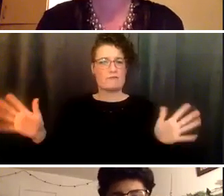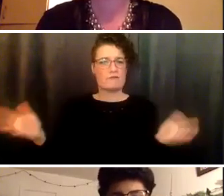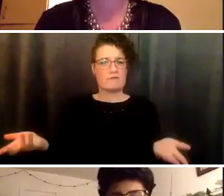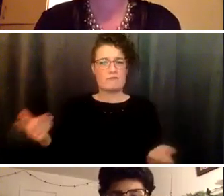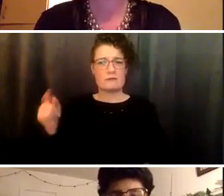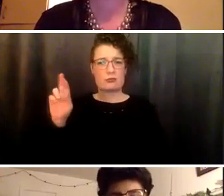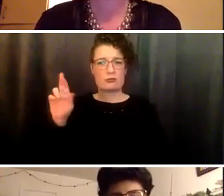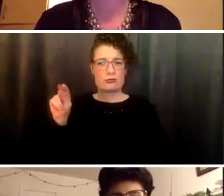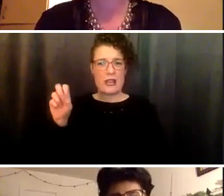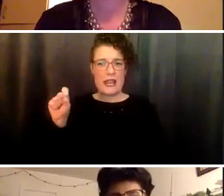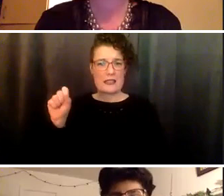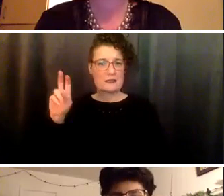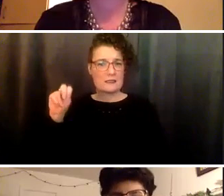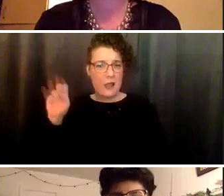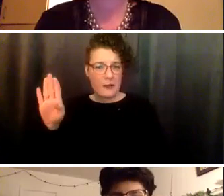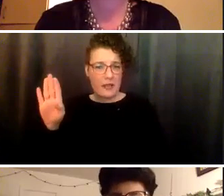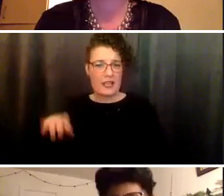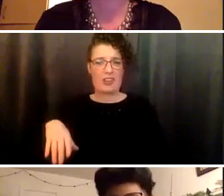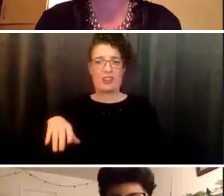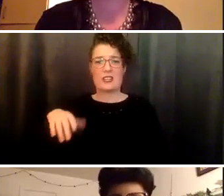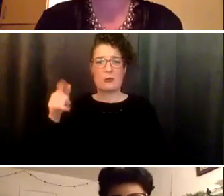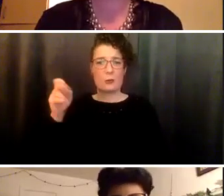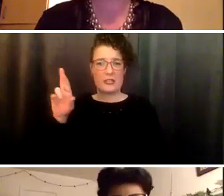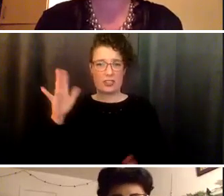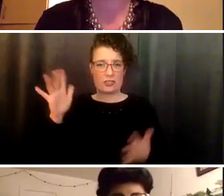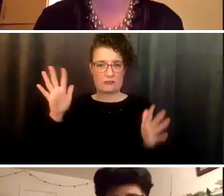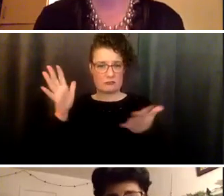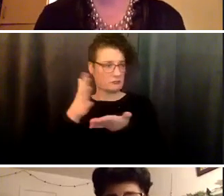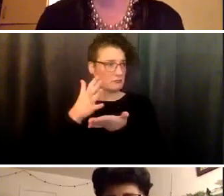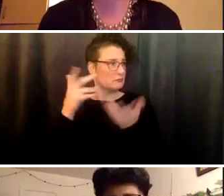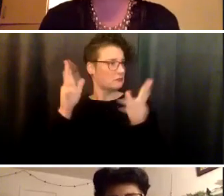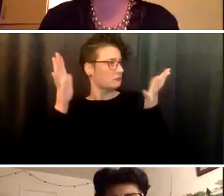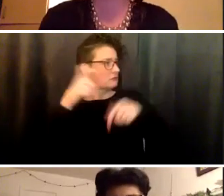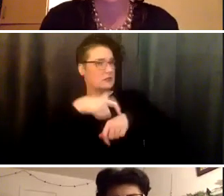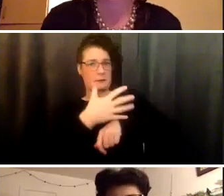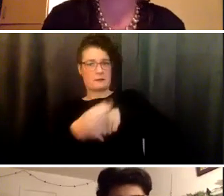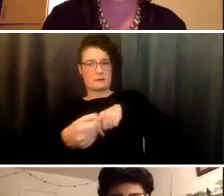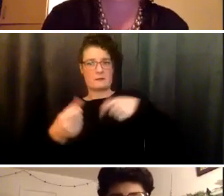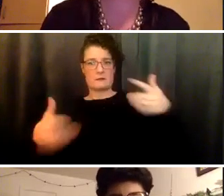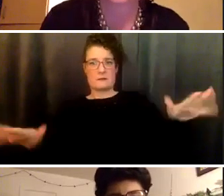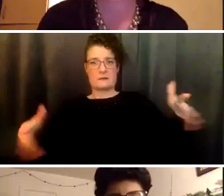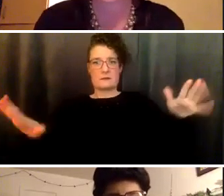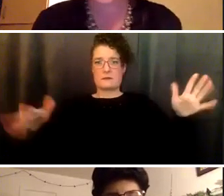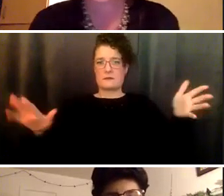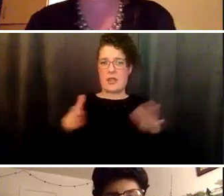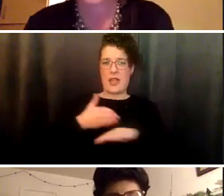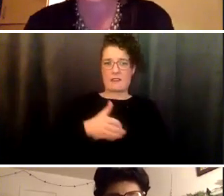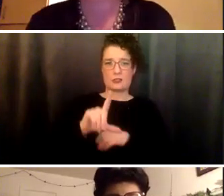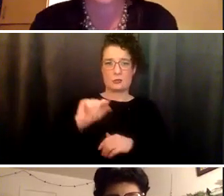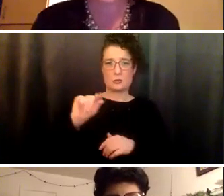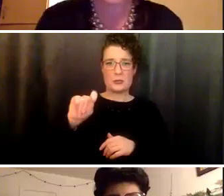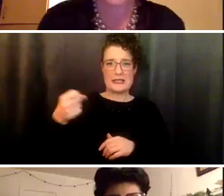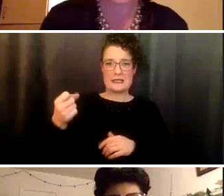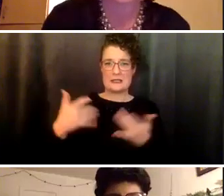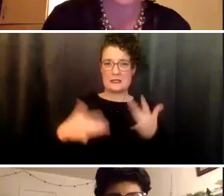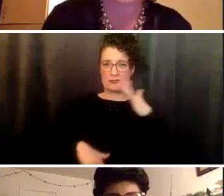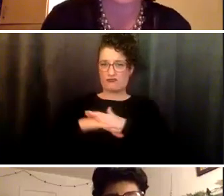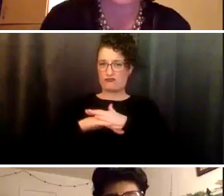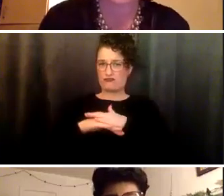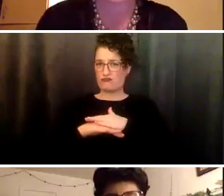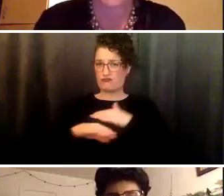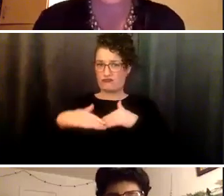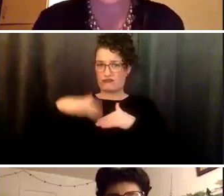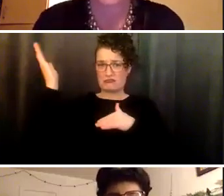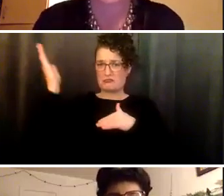transness, non-binariness like expires once you are no longer in your 20s. And I wanted